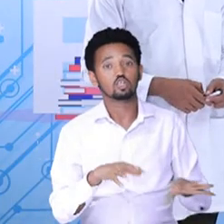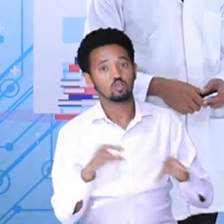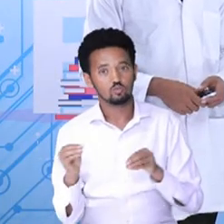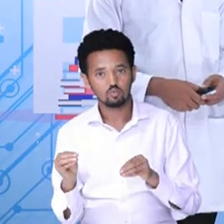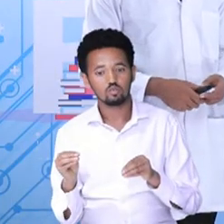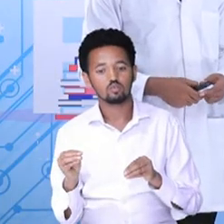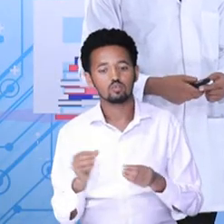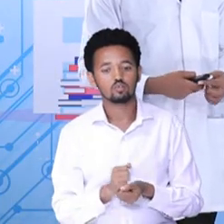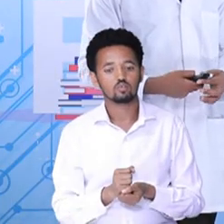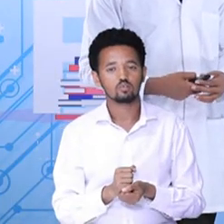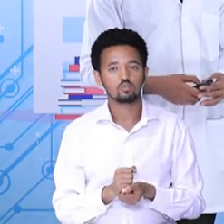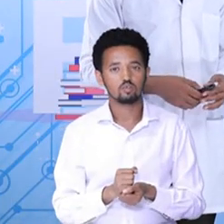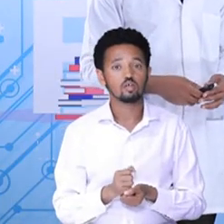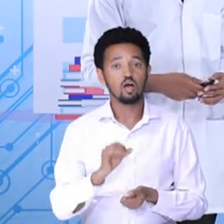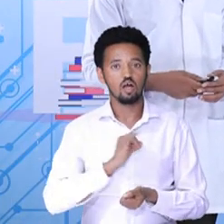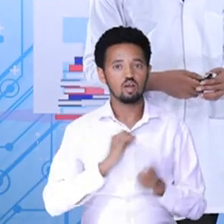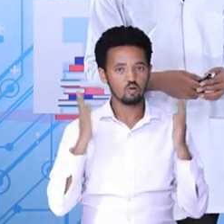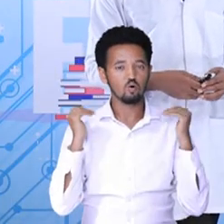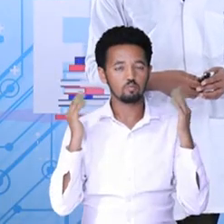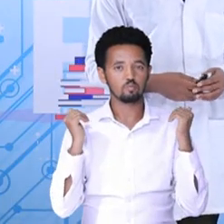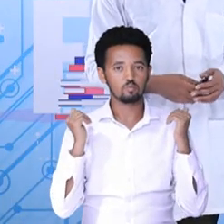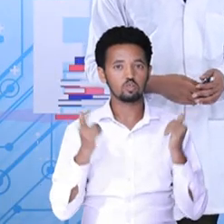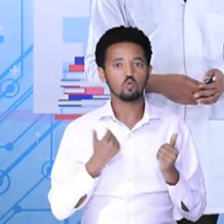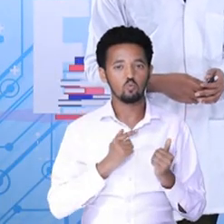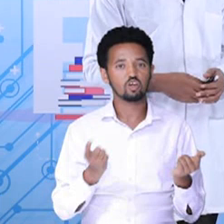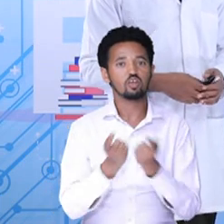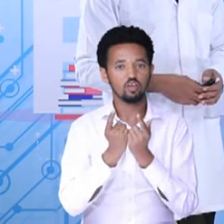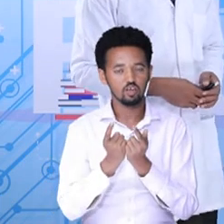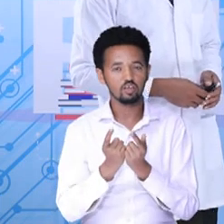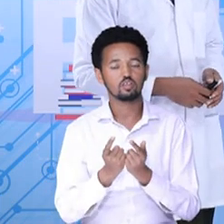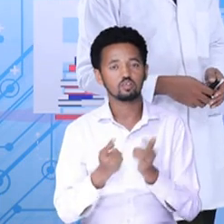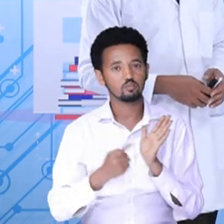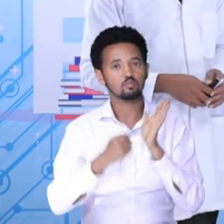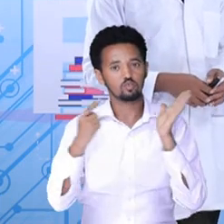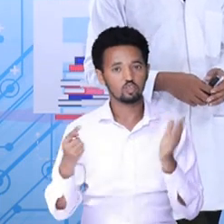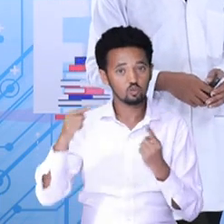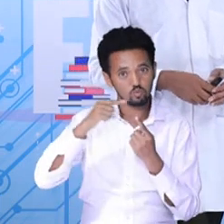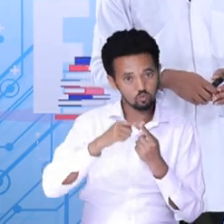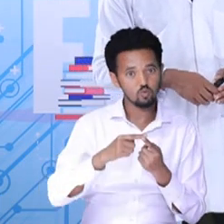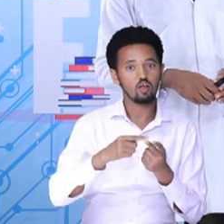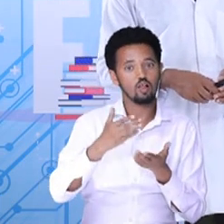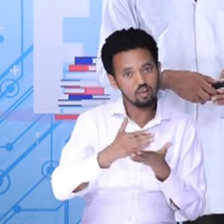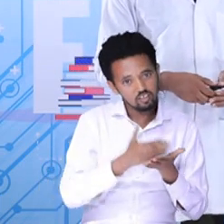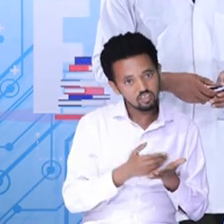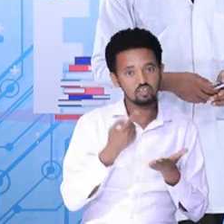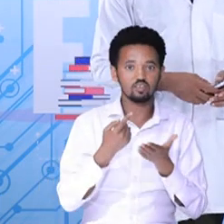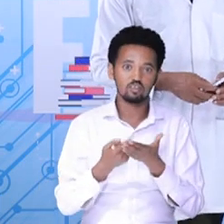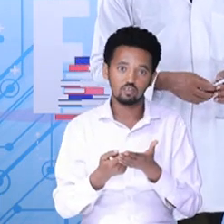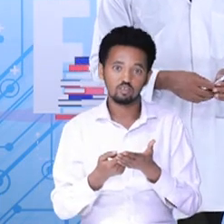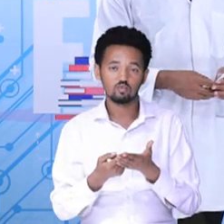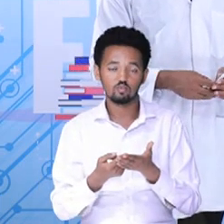Students, I hope you get good points on today's lesson, and this is enough for